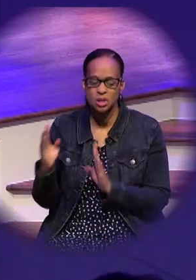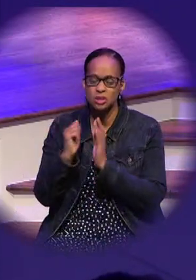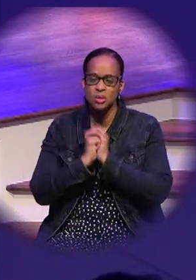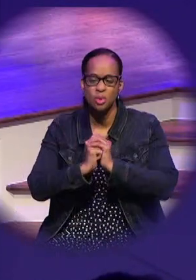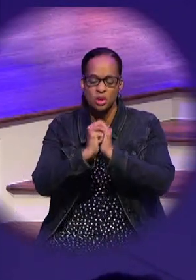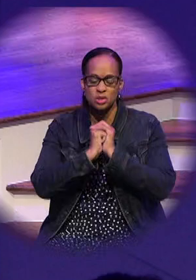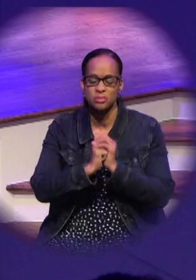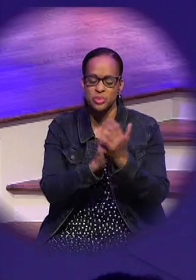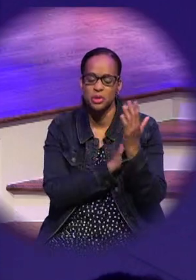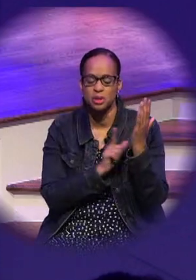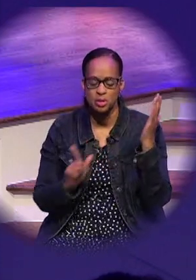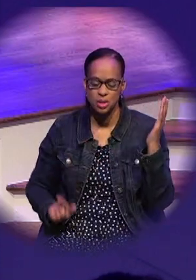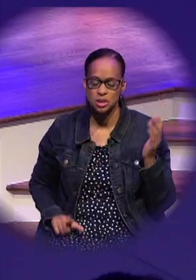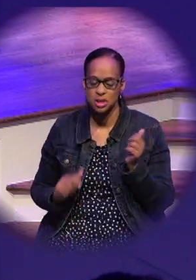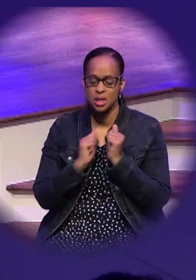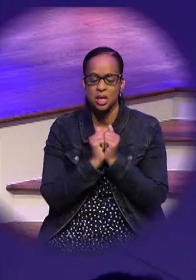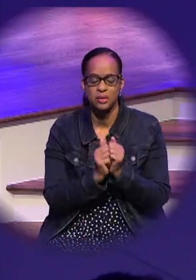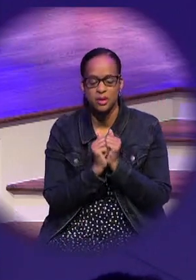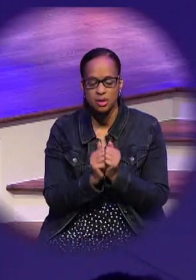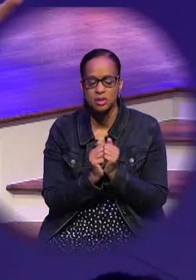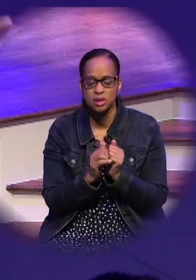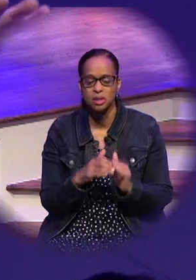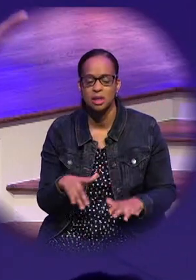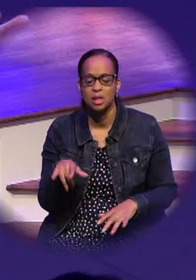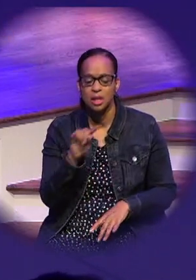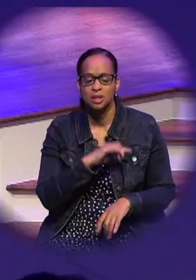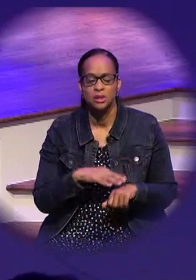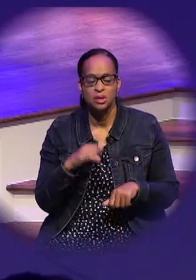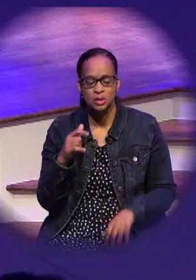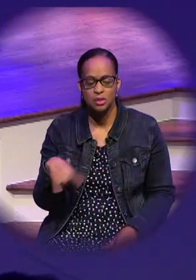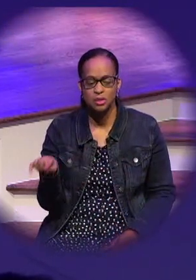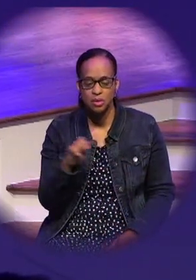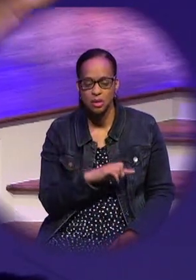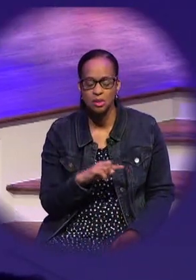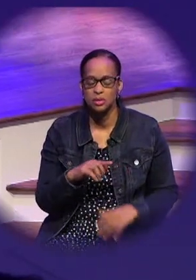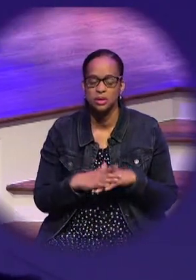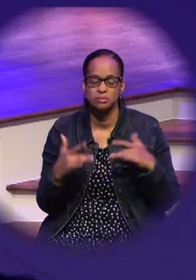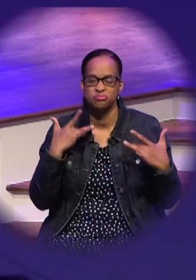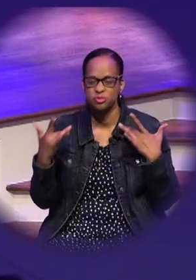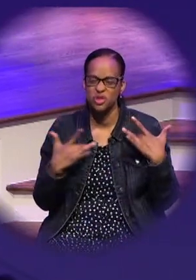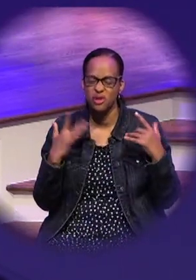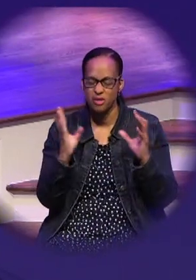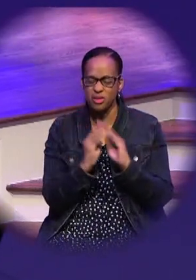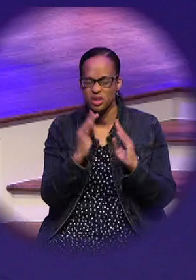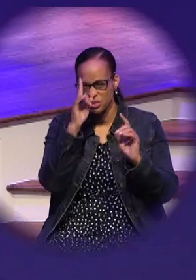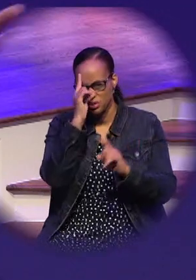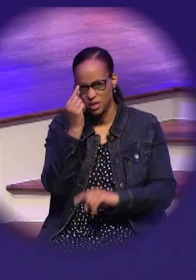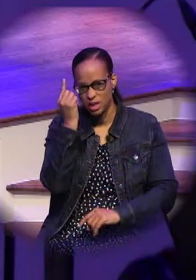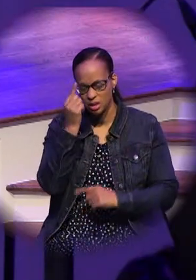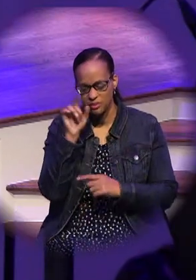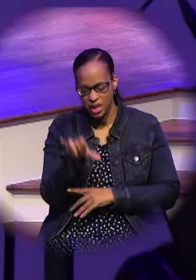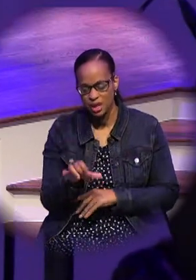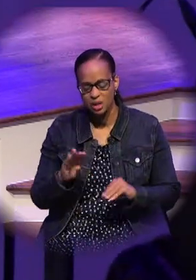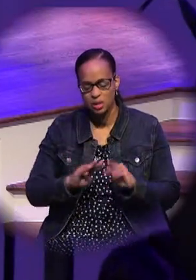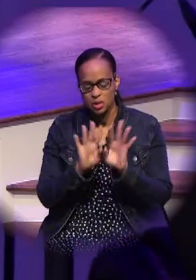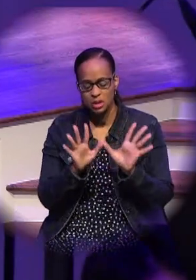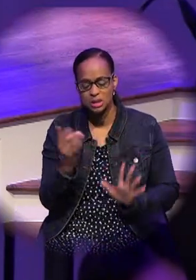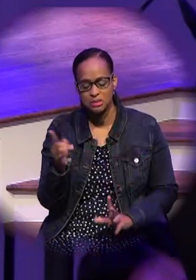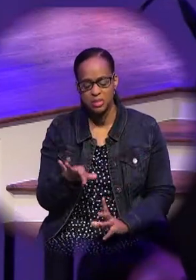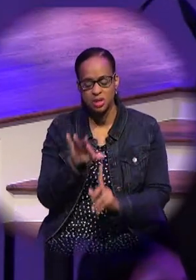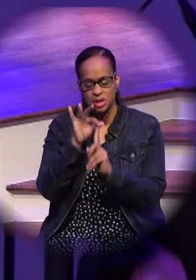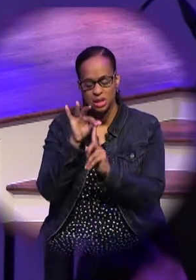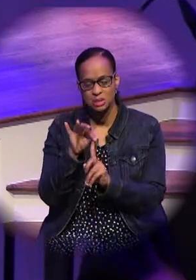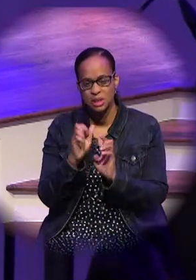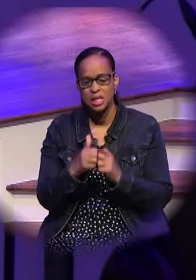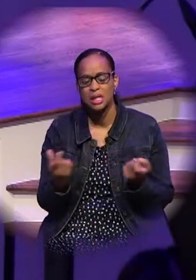worship the Lord together. It's been called a revival, and however you think of that, it's clear that something unique and